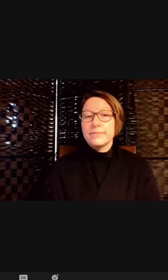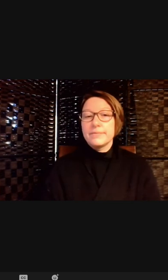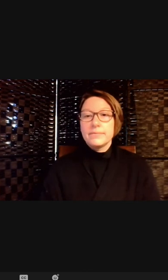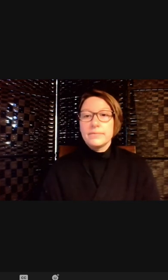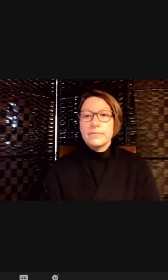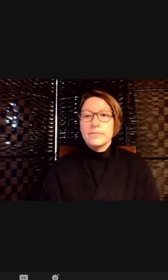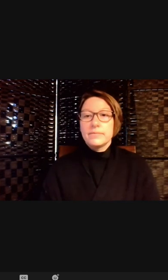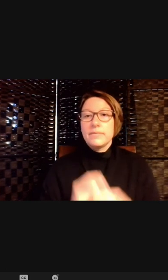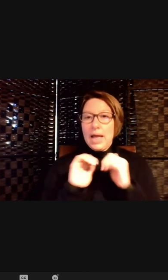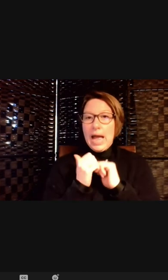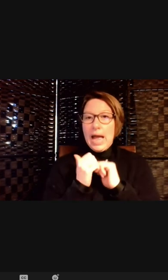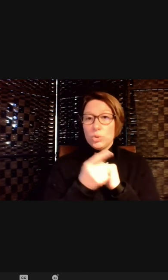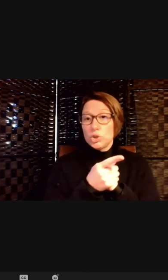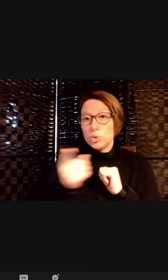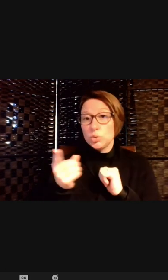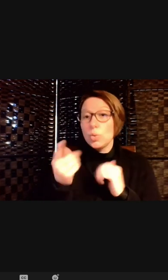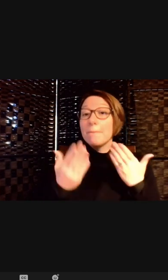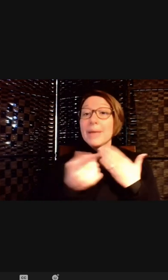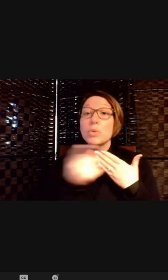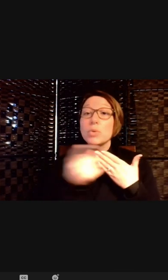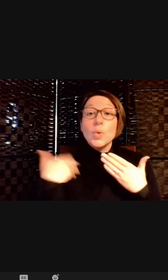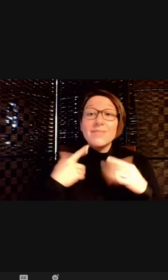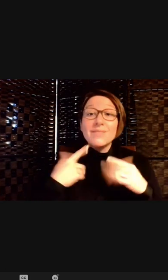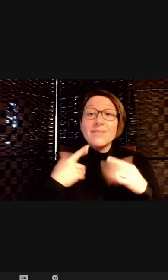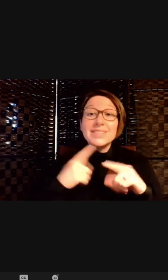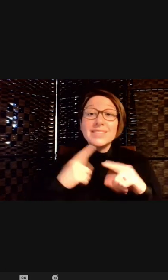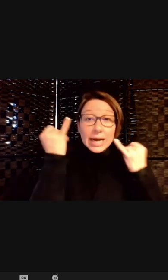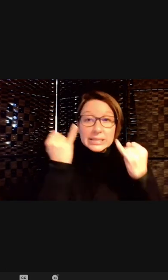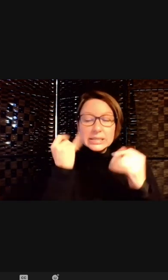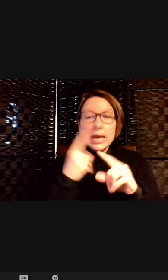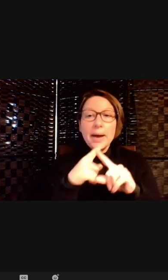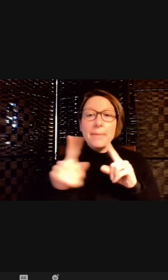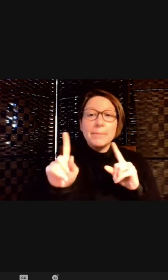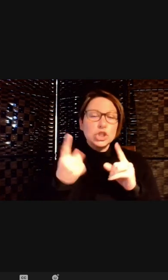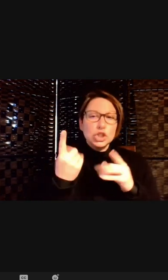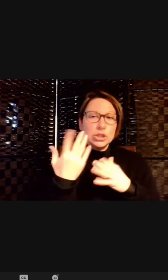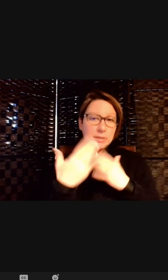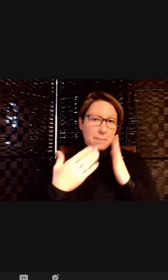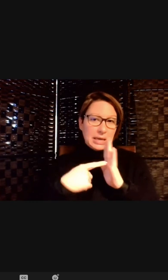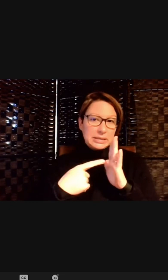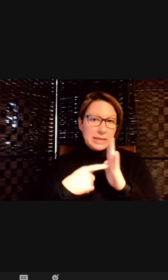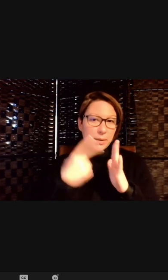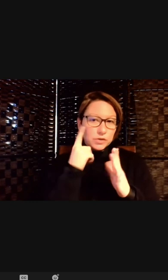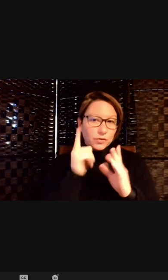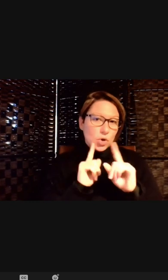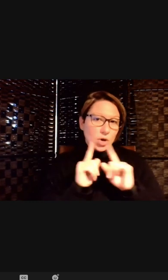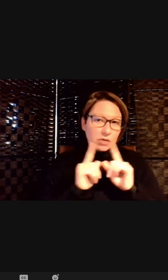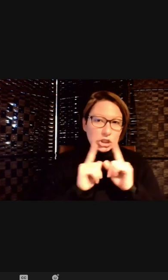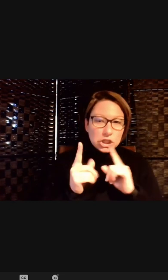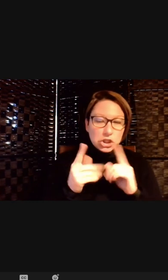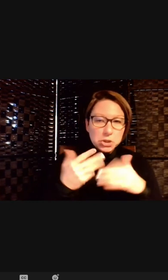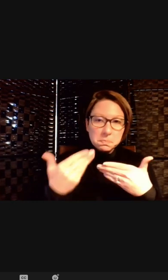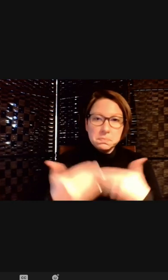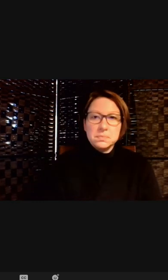How would you handle it? And you might have a different idea, but those are just some examples so that we could have conversation and go from it.